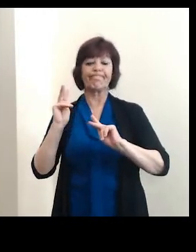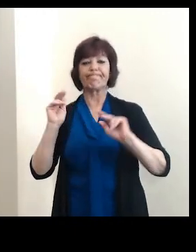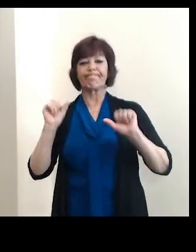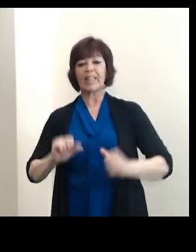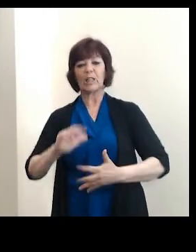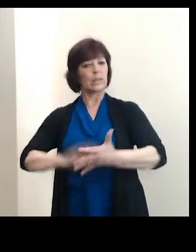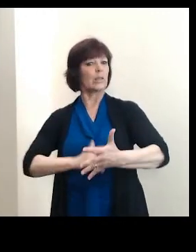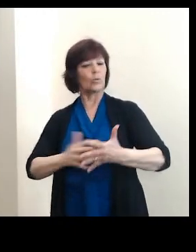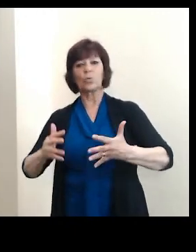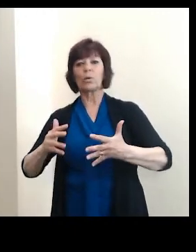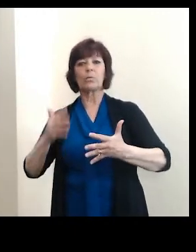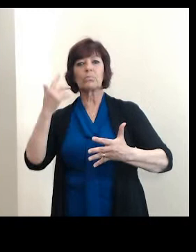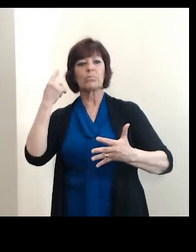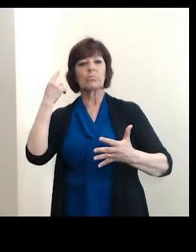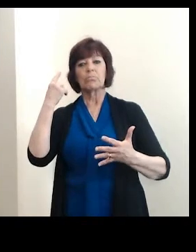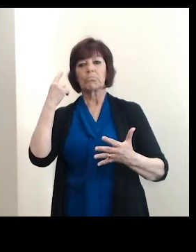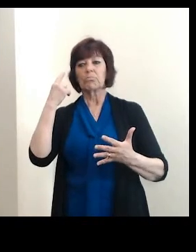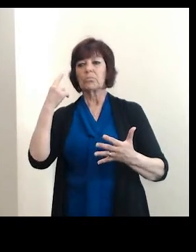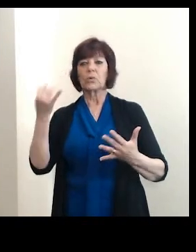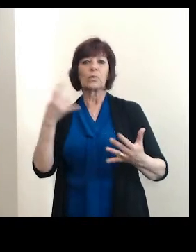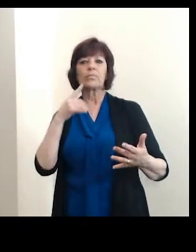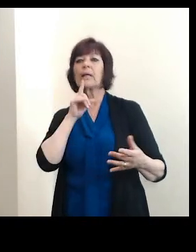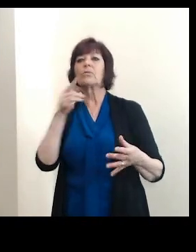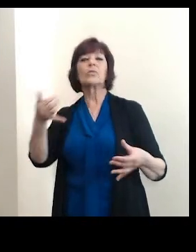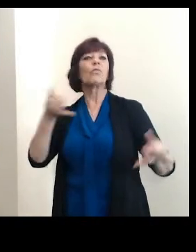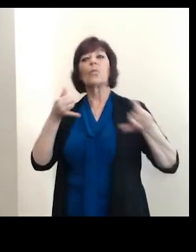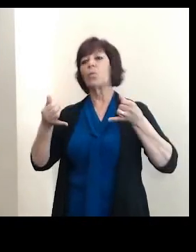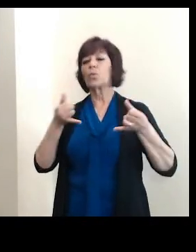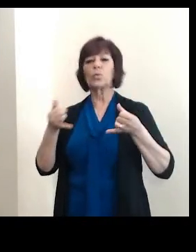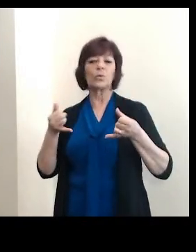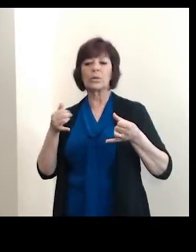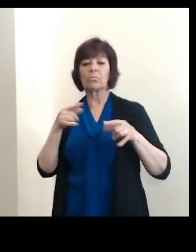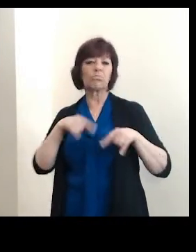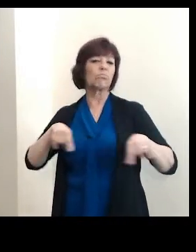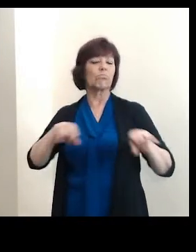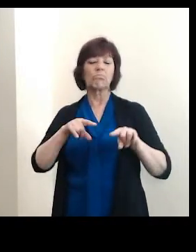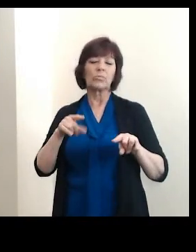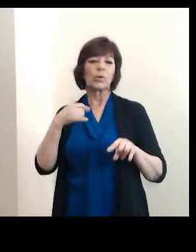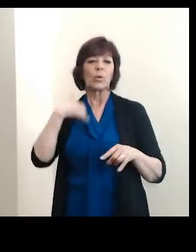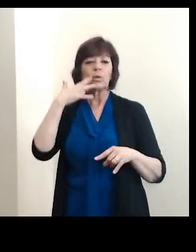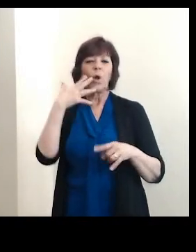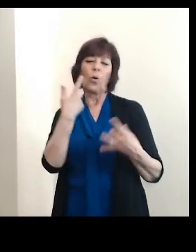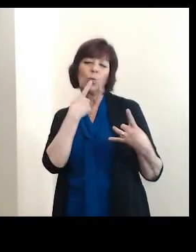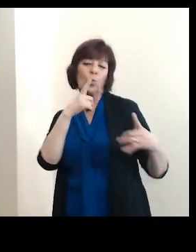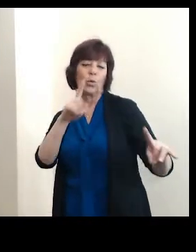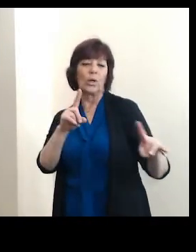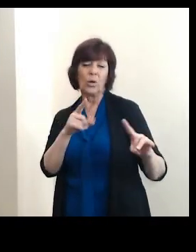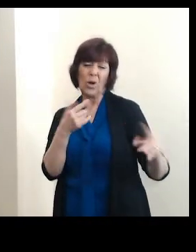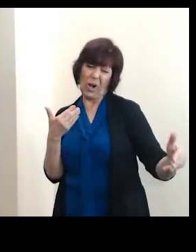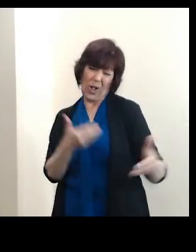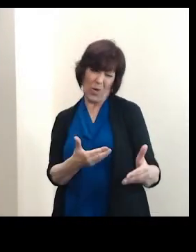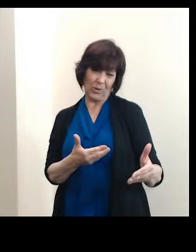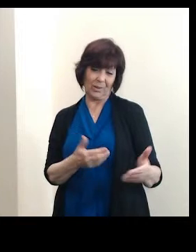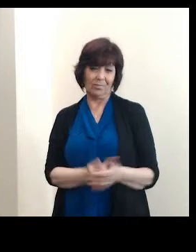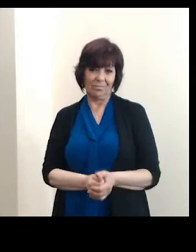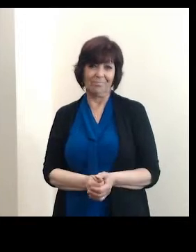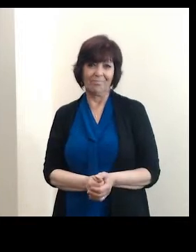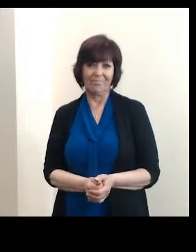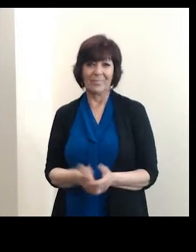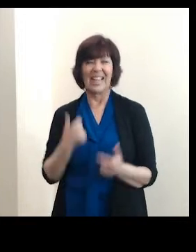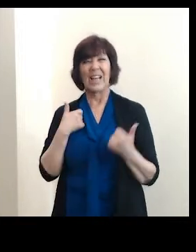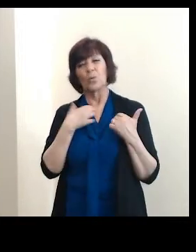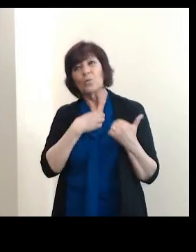able to schedule it who are taking the phone calls and others internally, so we know that it works right. But we're close, but we're not there yet. I'd hoped we would